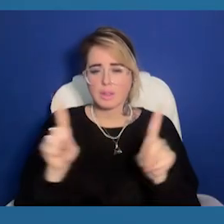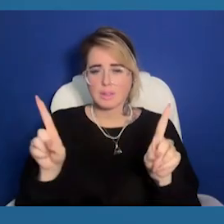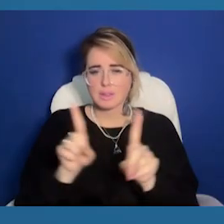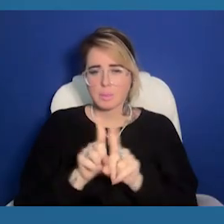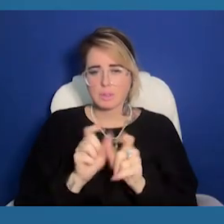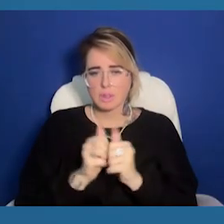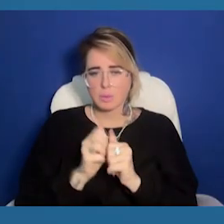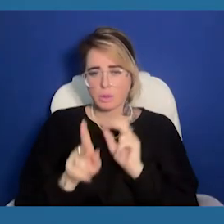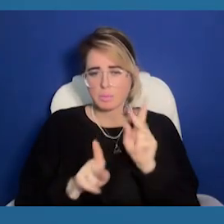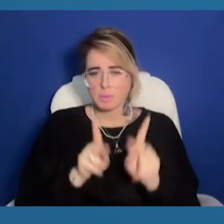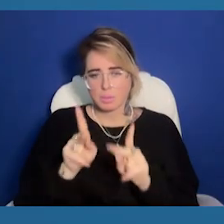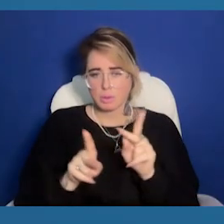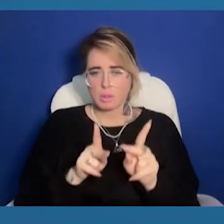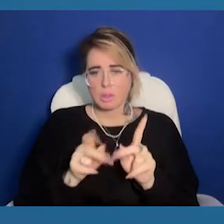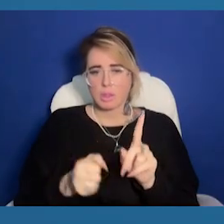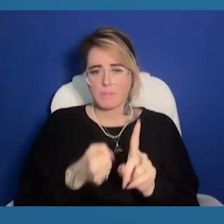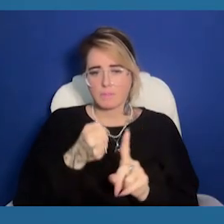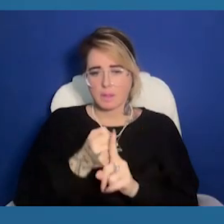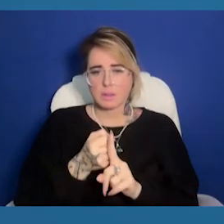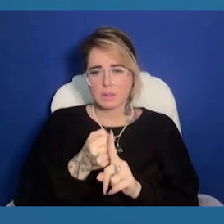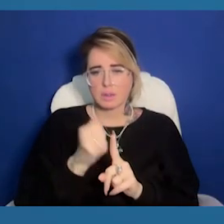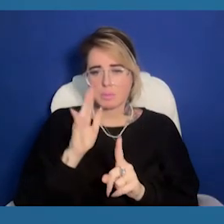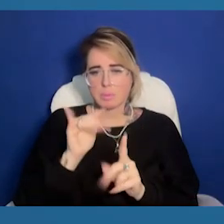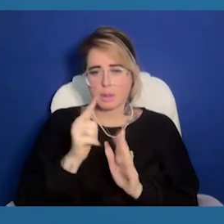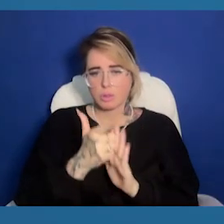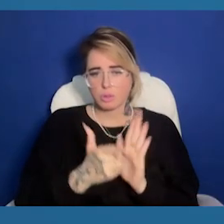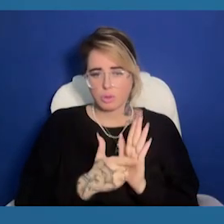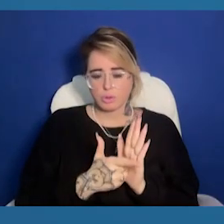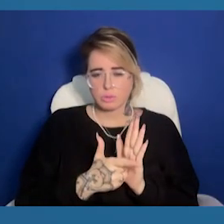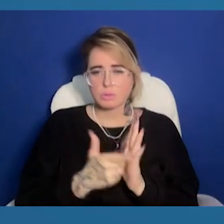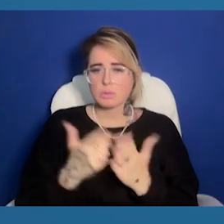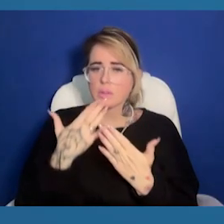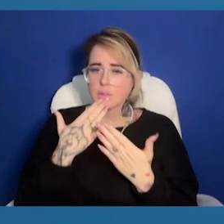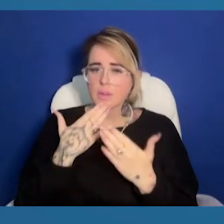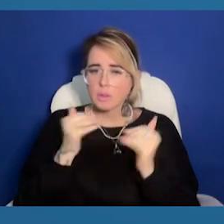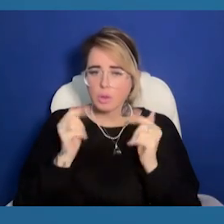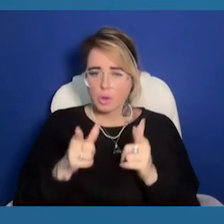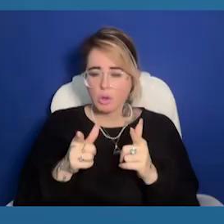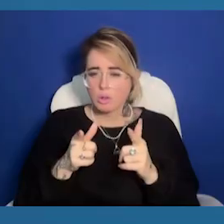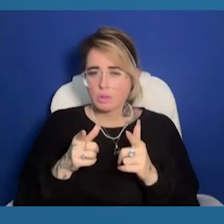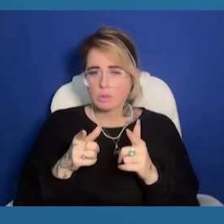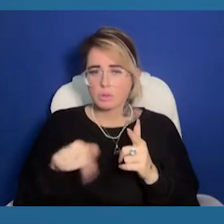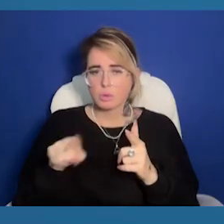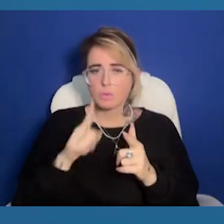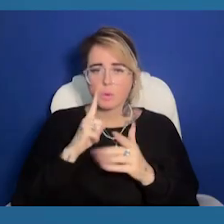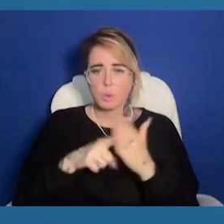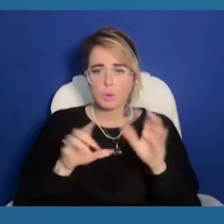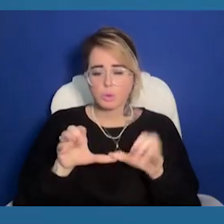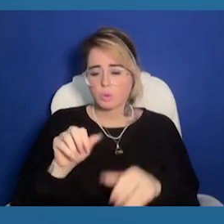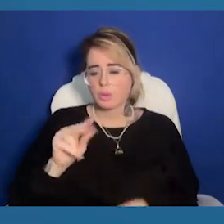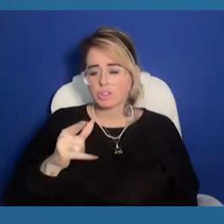people affected by these laws. So thank you for all you do, Angelina Rosado.